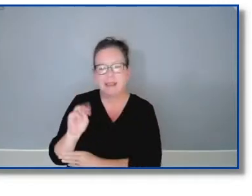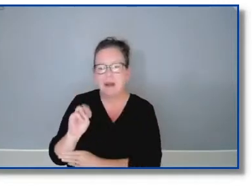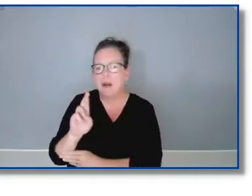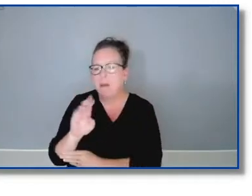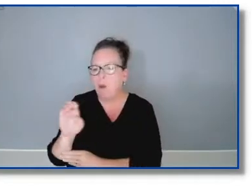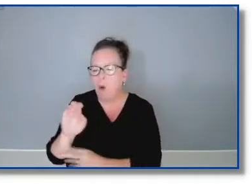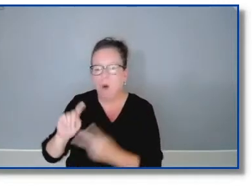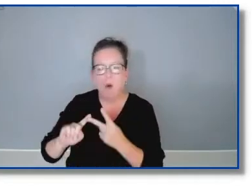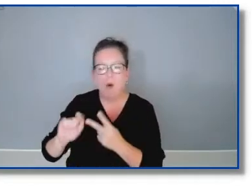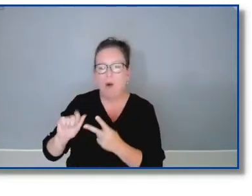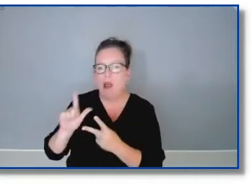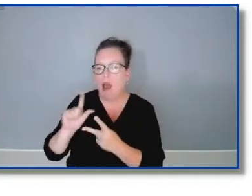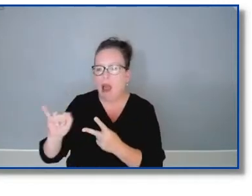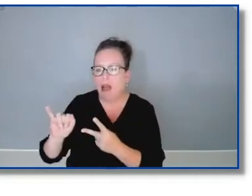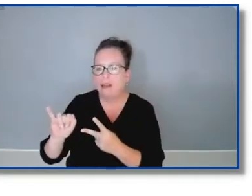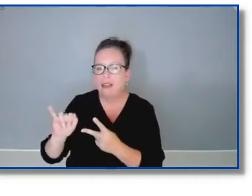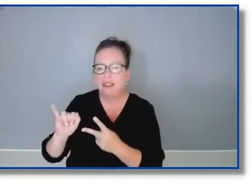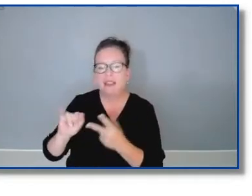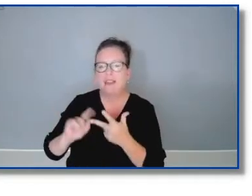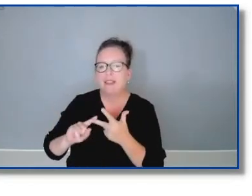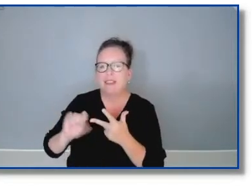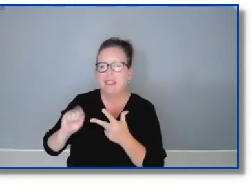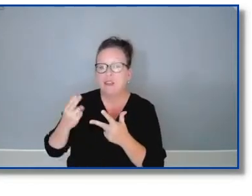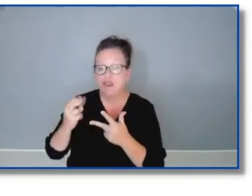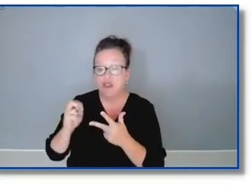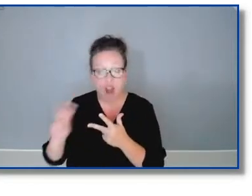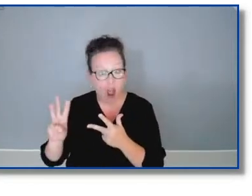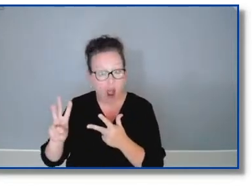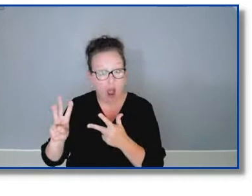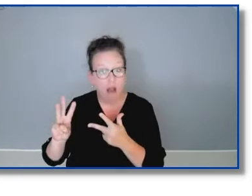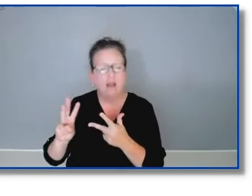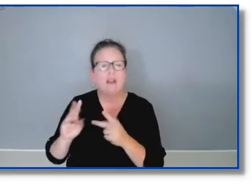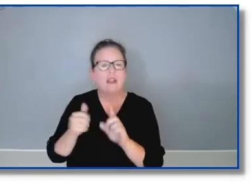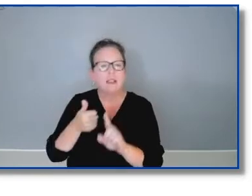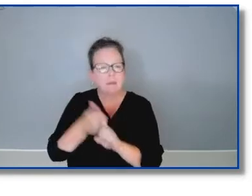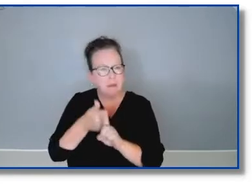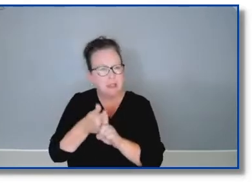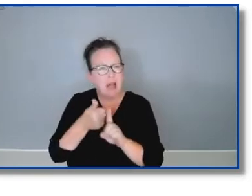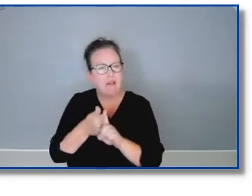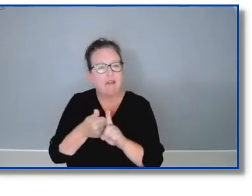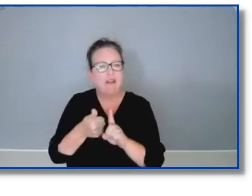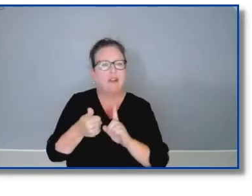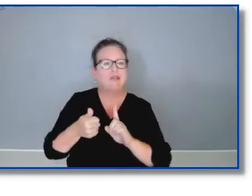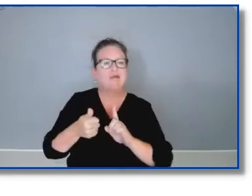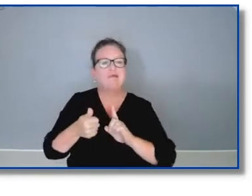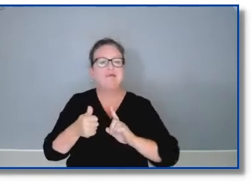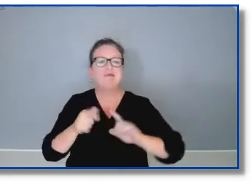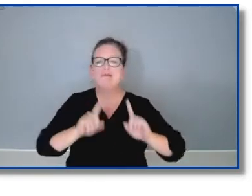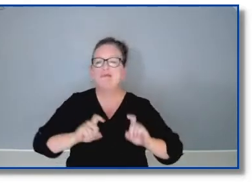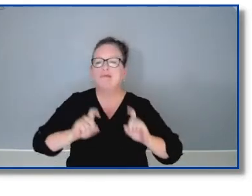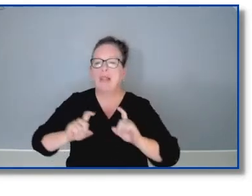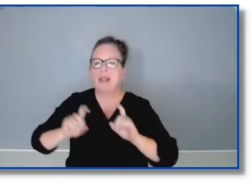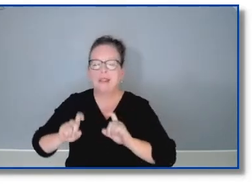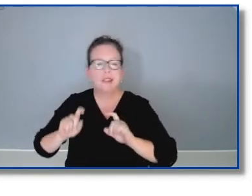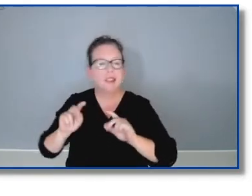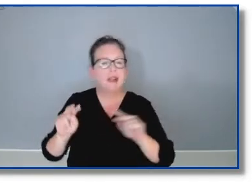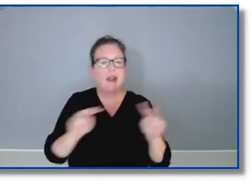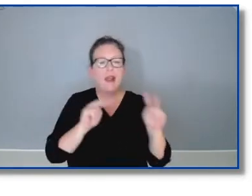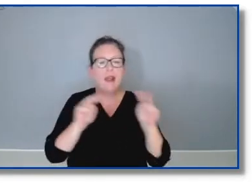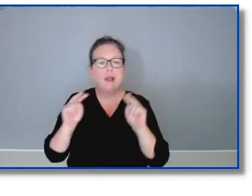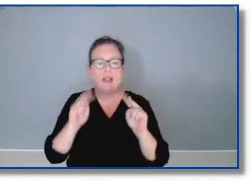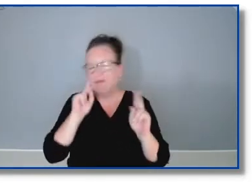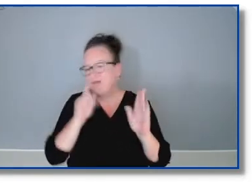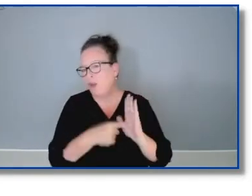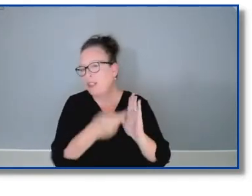Ali and Mubarak Shah, who are experimenting with looking at, for example, these are images